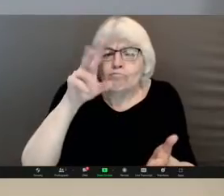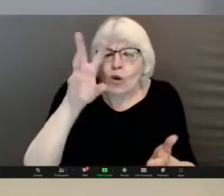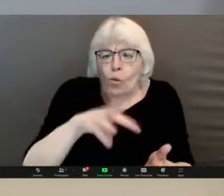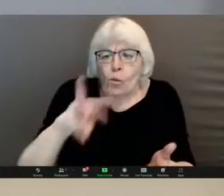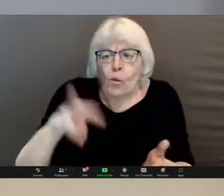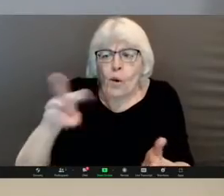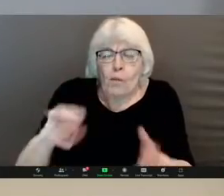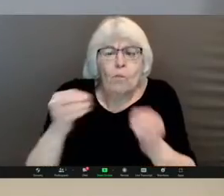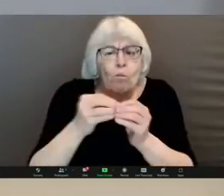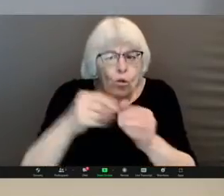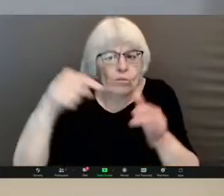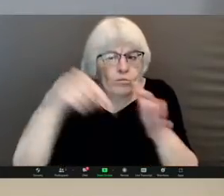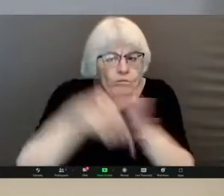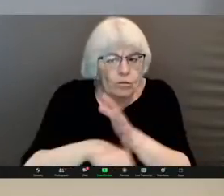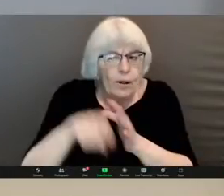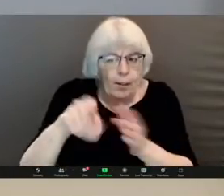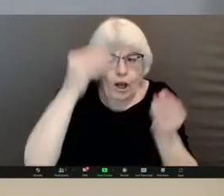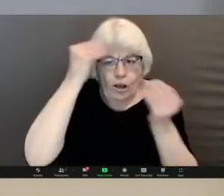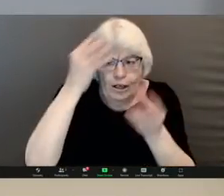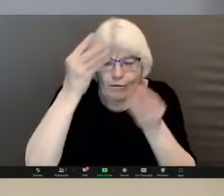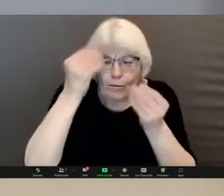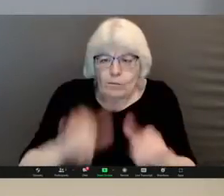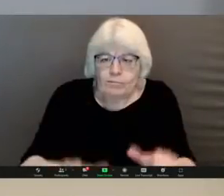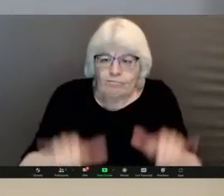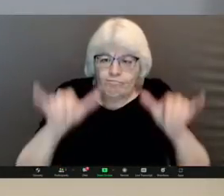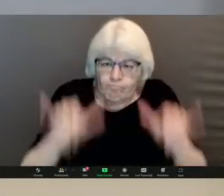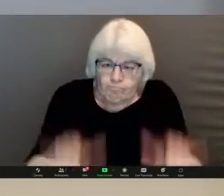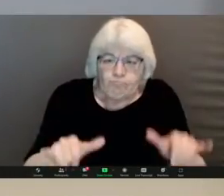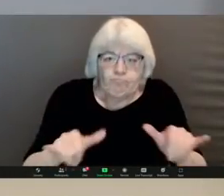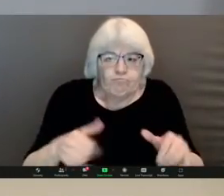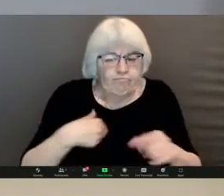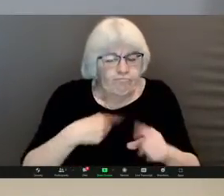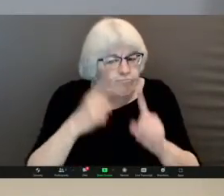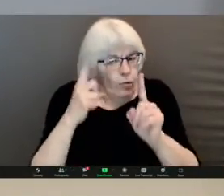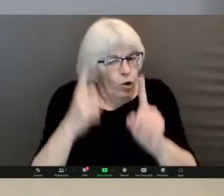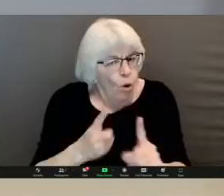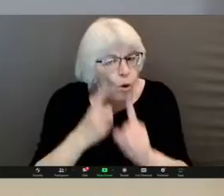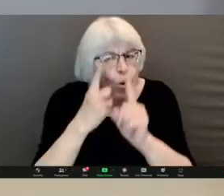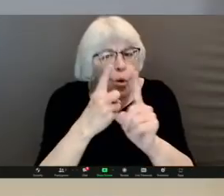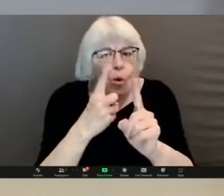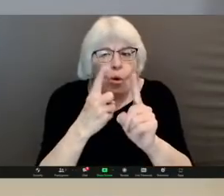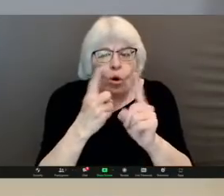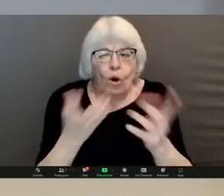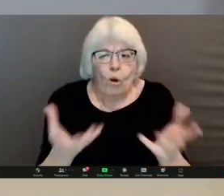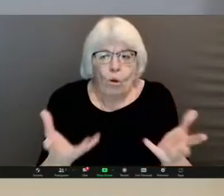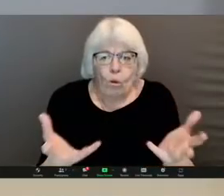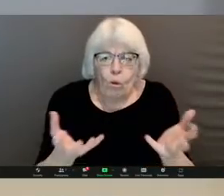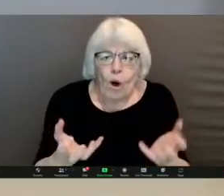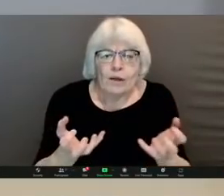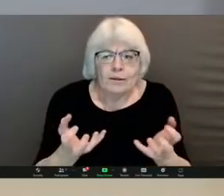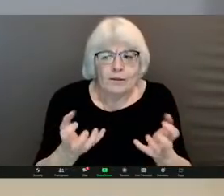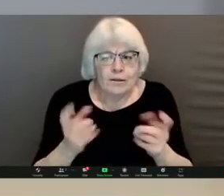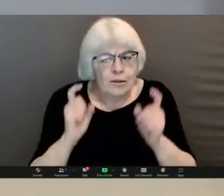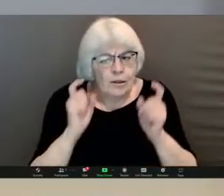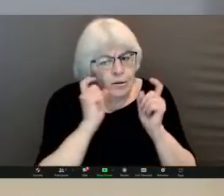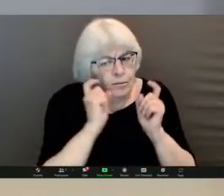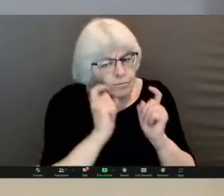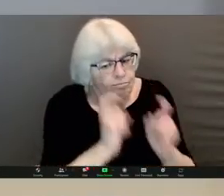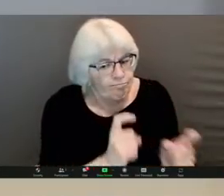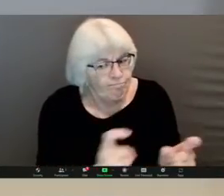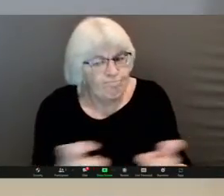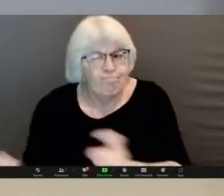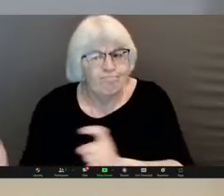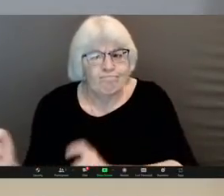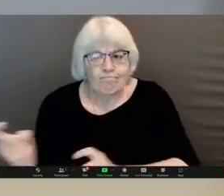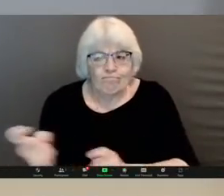with 2 doses of vaccine as soon as possible. We have received numerous questions regarding a booster or 3rd dose of vaccine